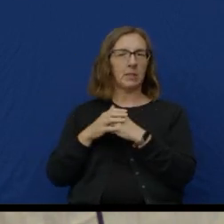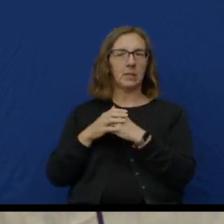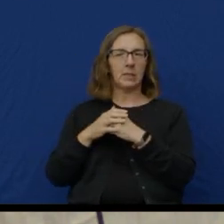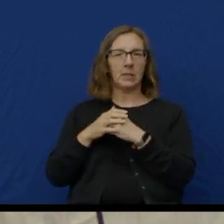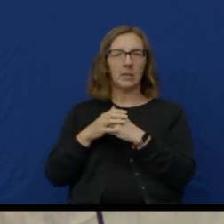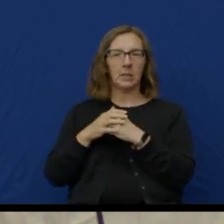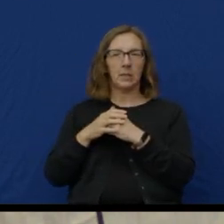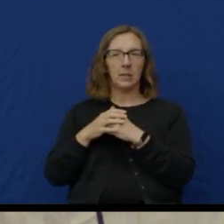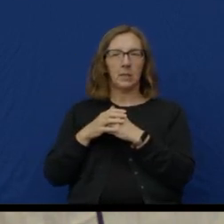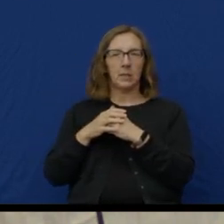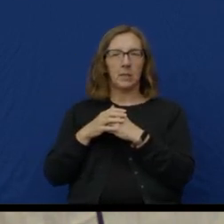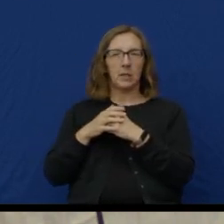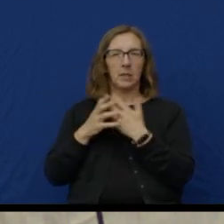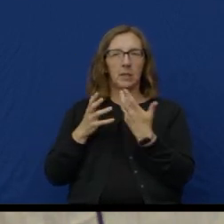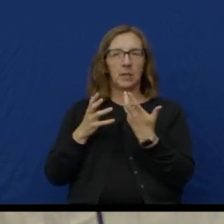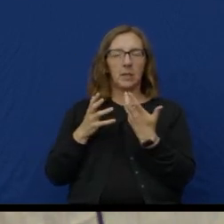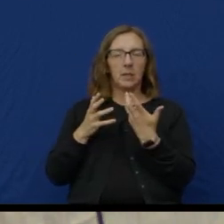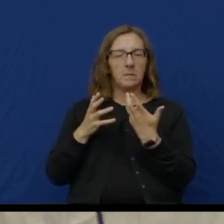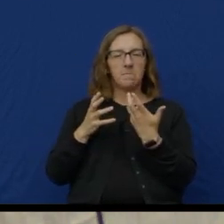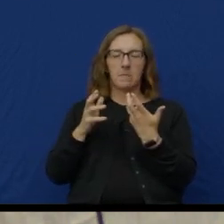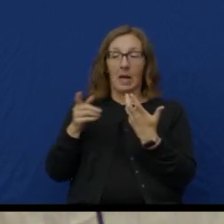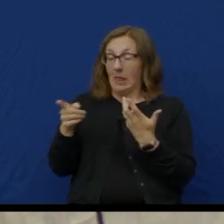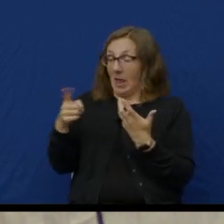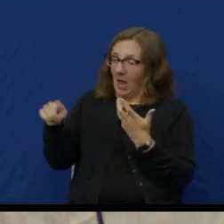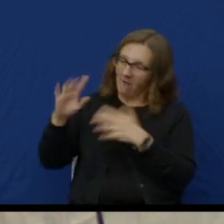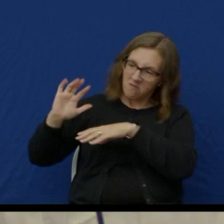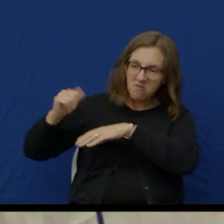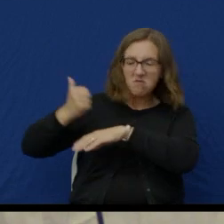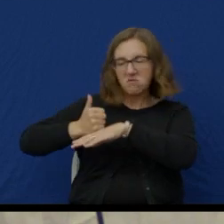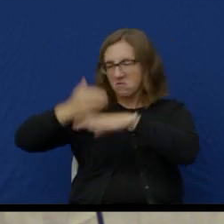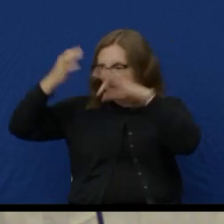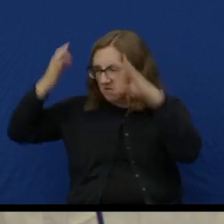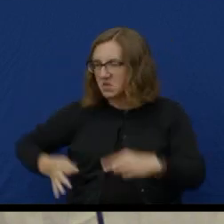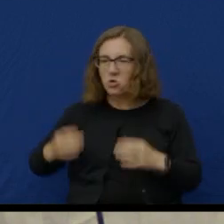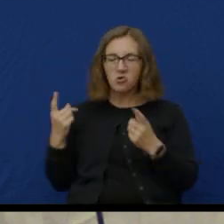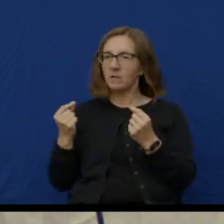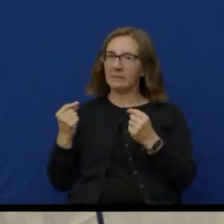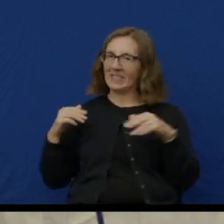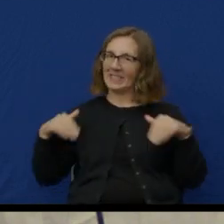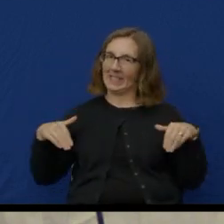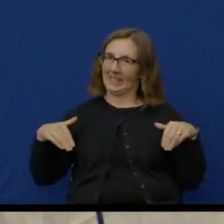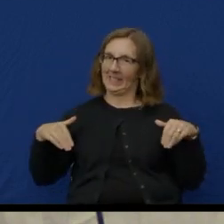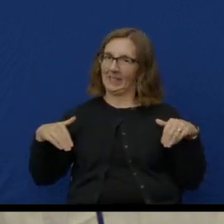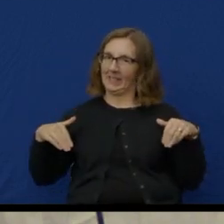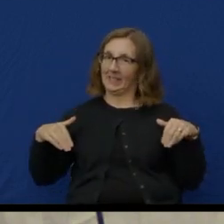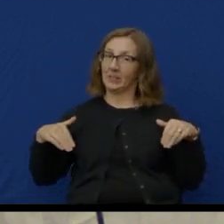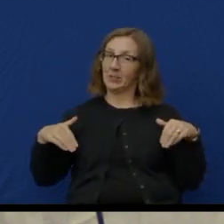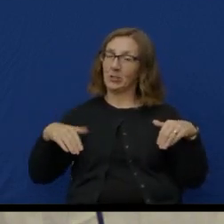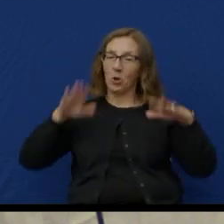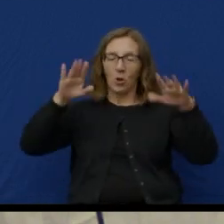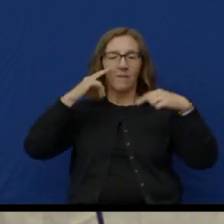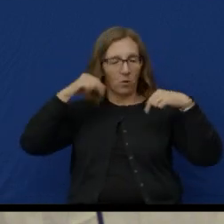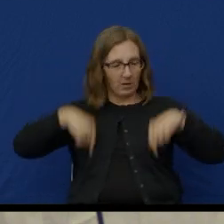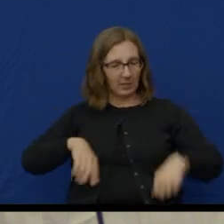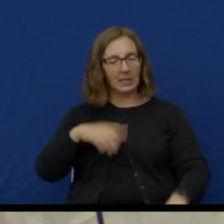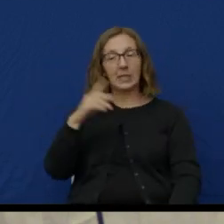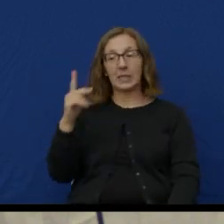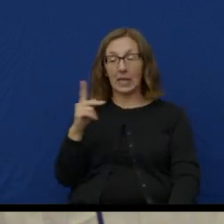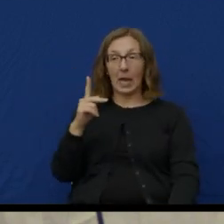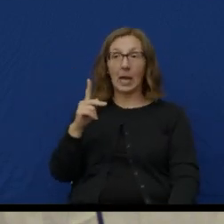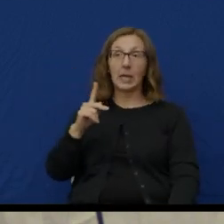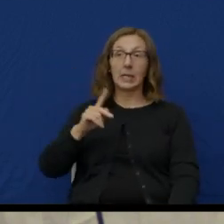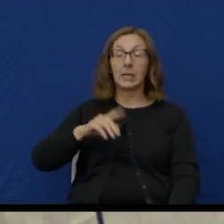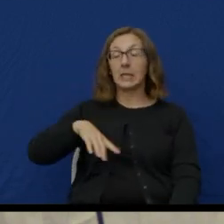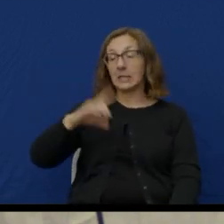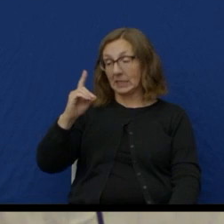a lot of concrete ideas yet. So I think it's a great idea for us as KDE to initiate that